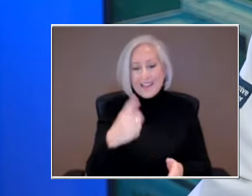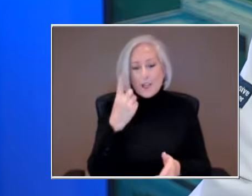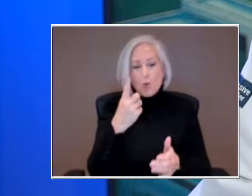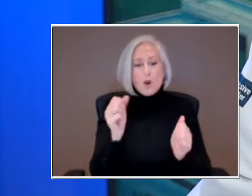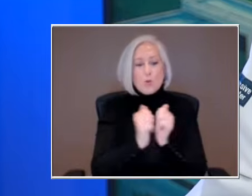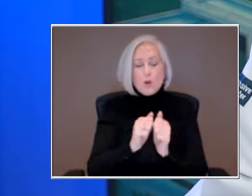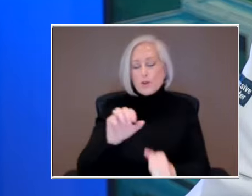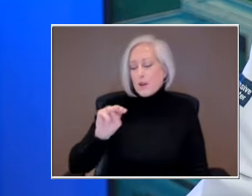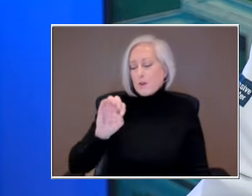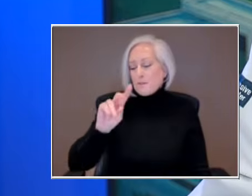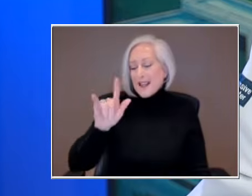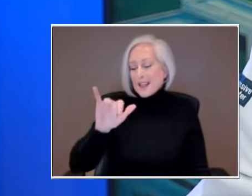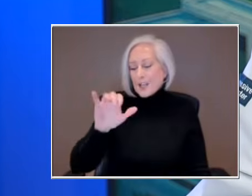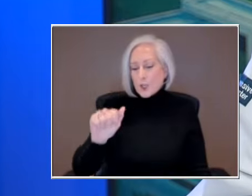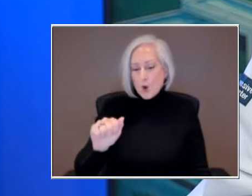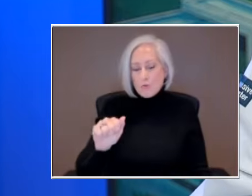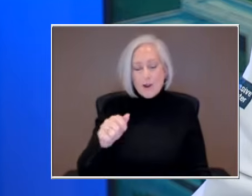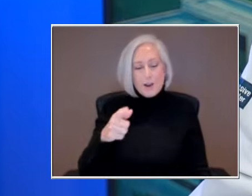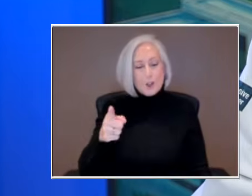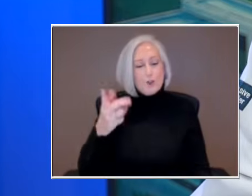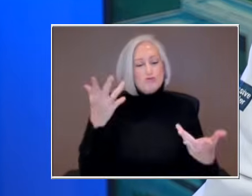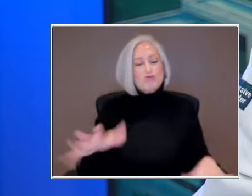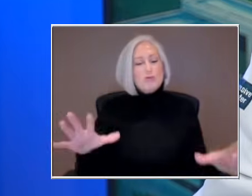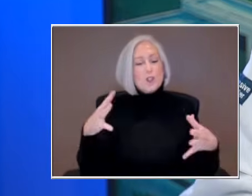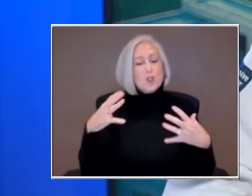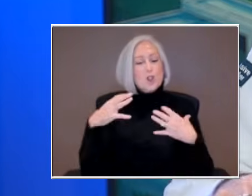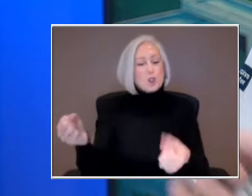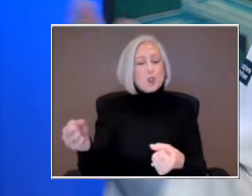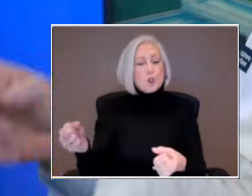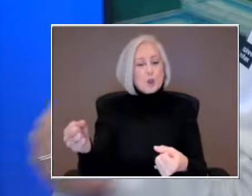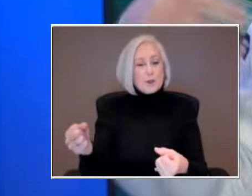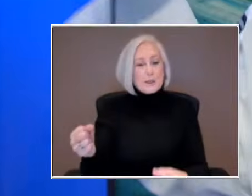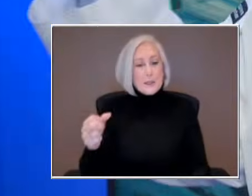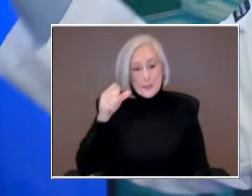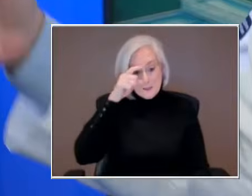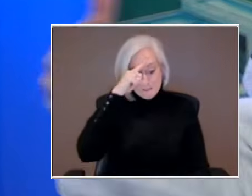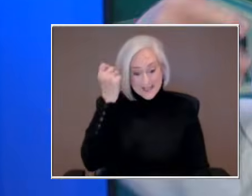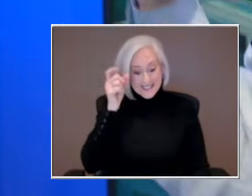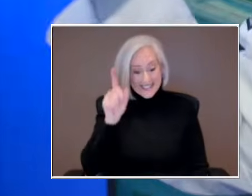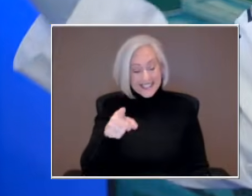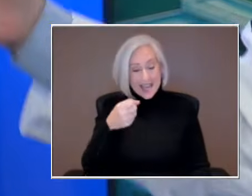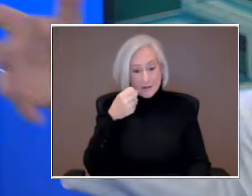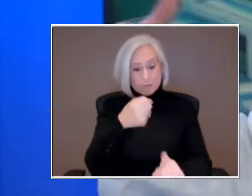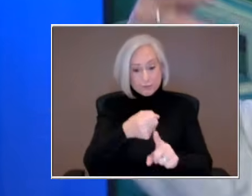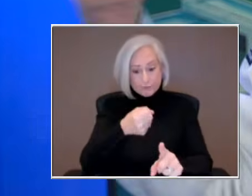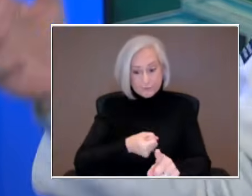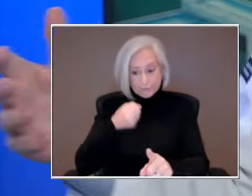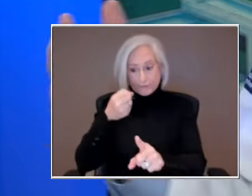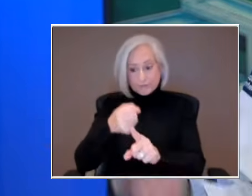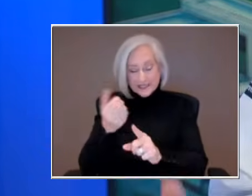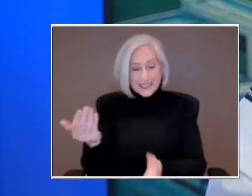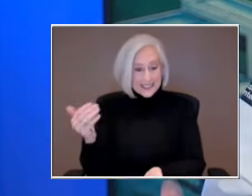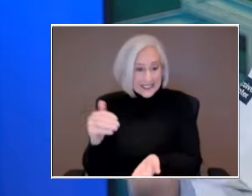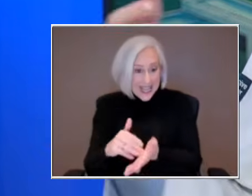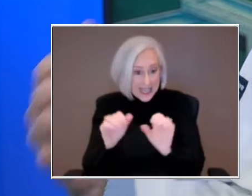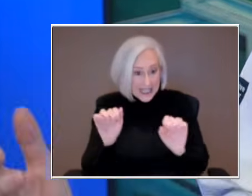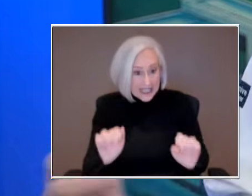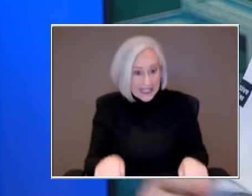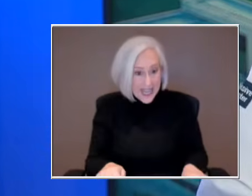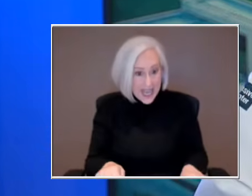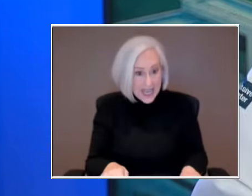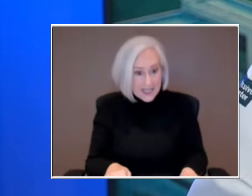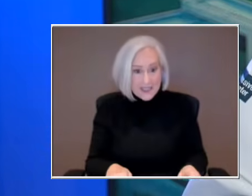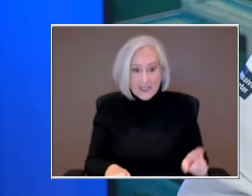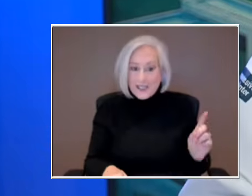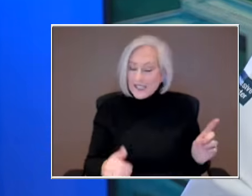that is it can have late recurrences. Jim knows that. I mean, it's like, I'm still processing, every day's here and this